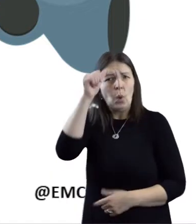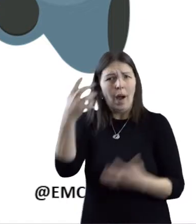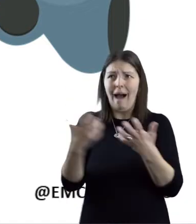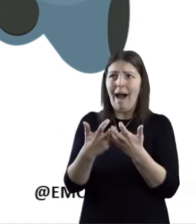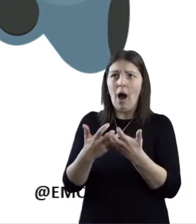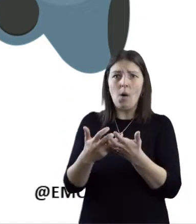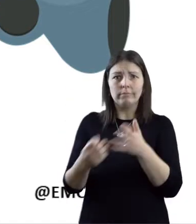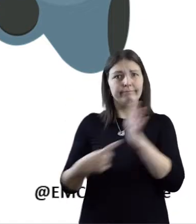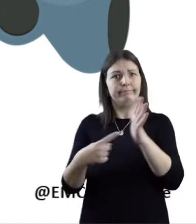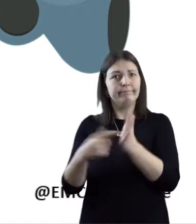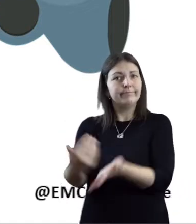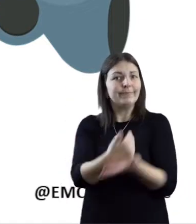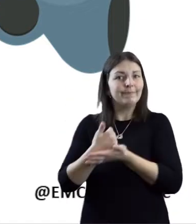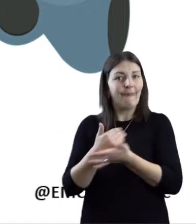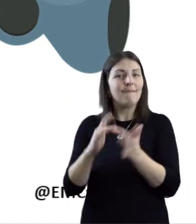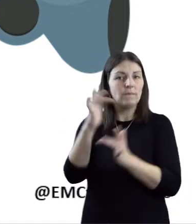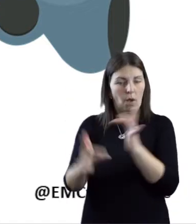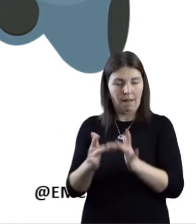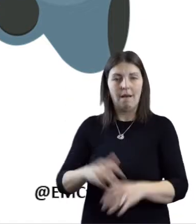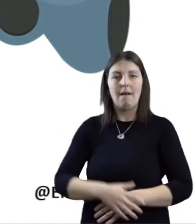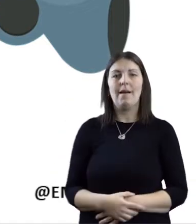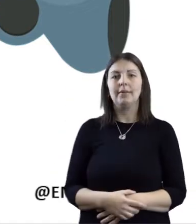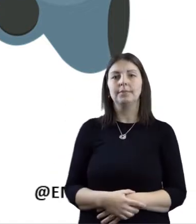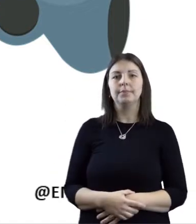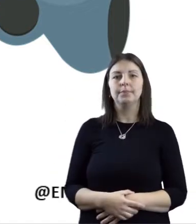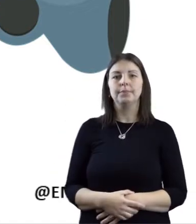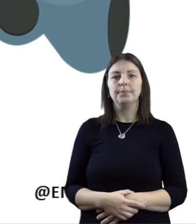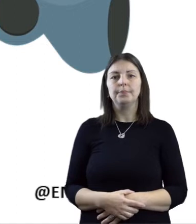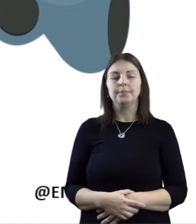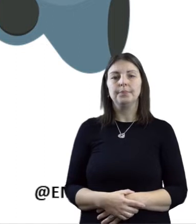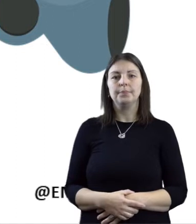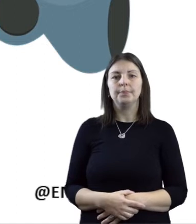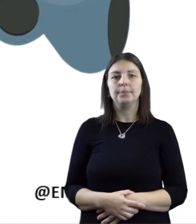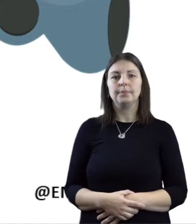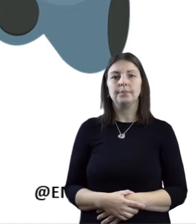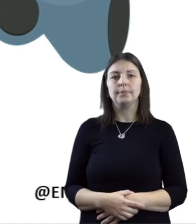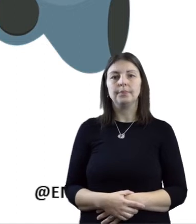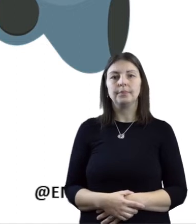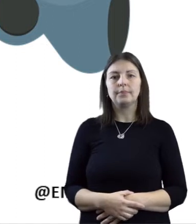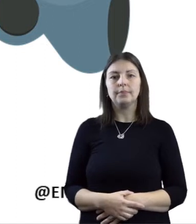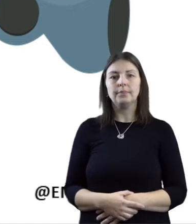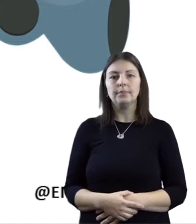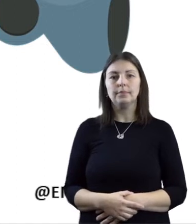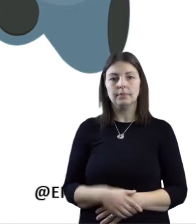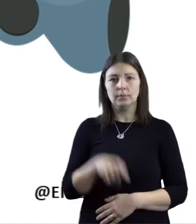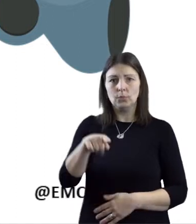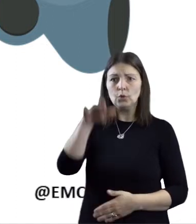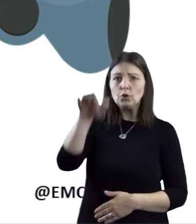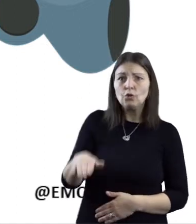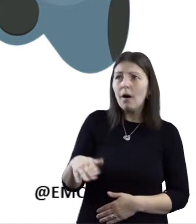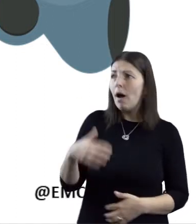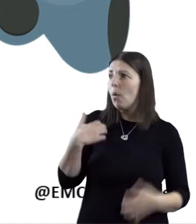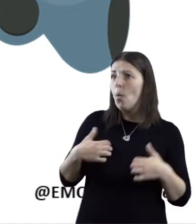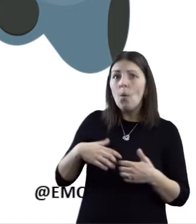important. Make sure your child does not download any games or add-ons from unknown sources. This is because official storefronts have regulations